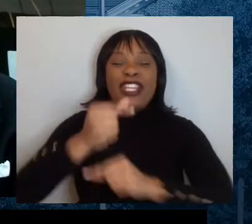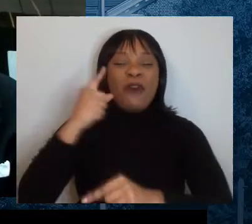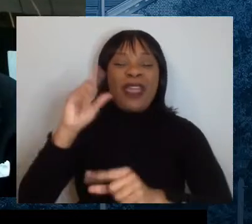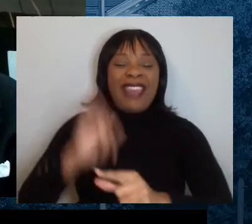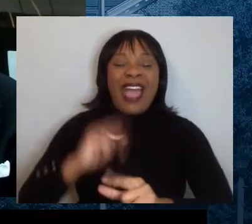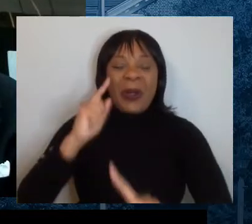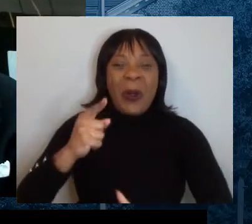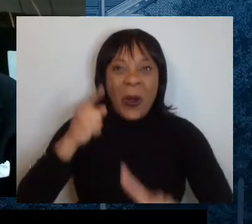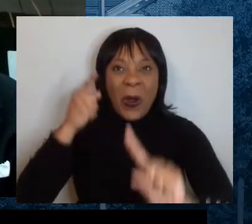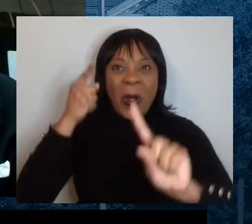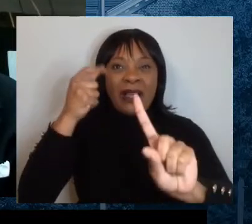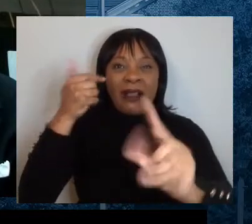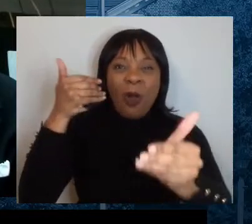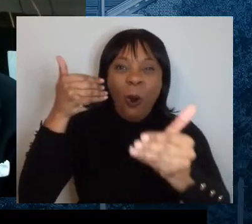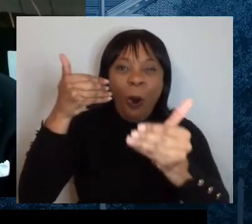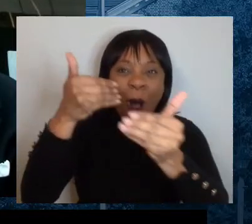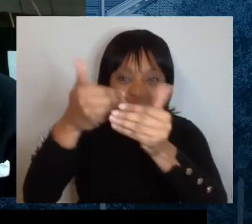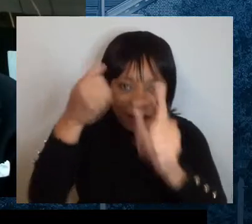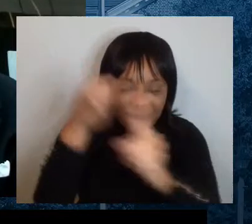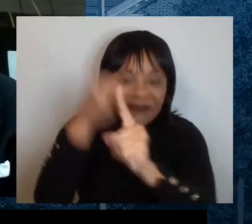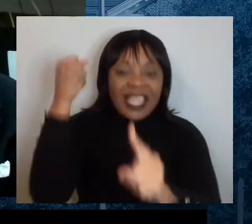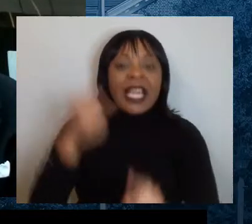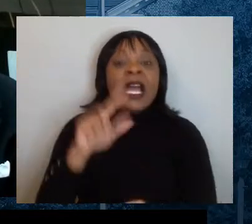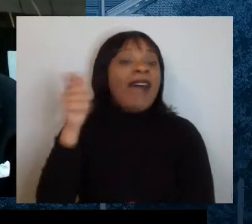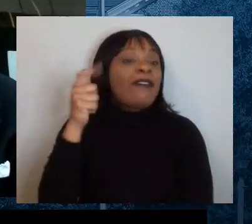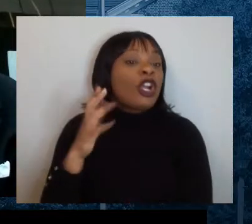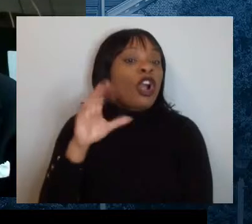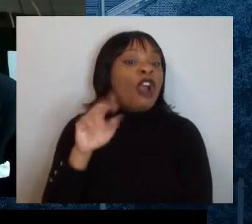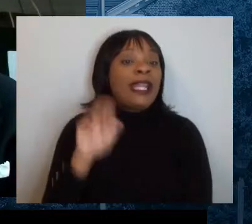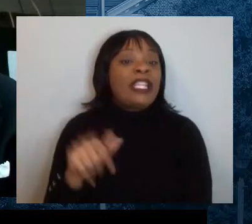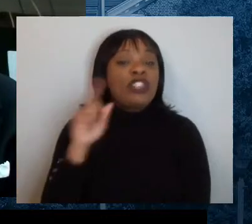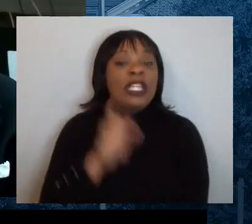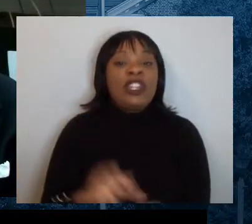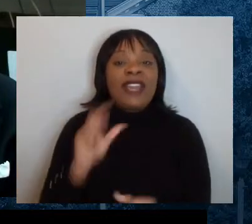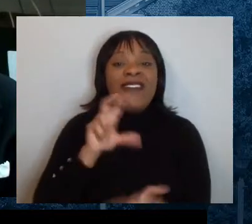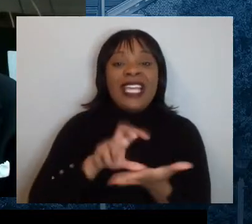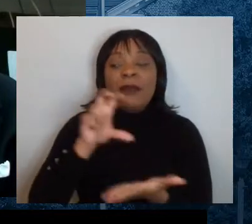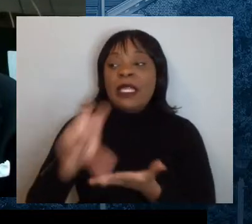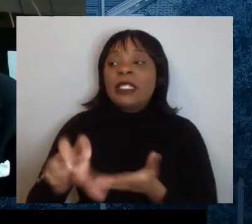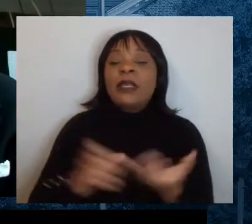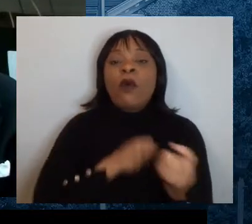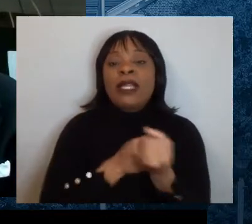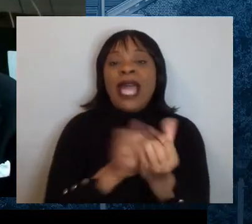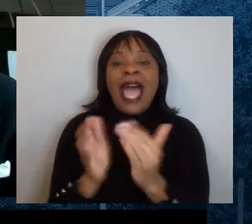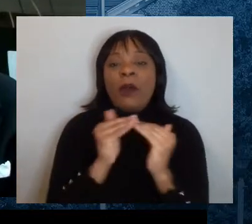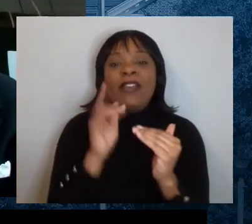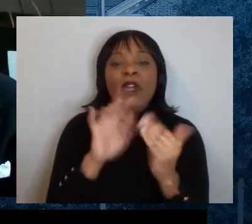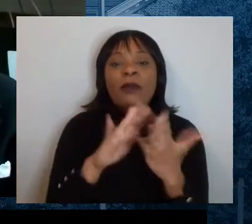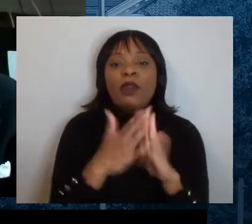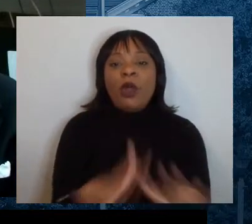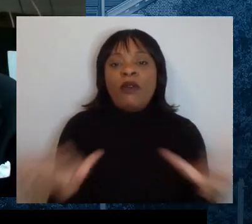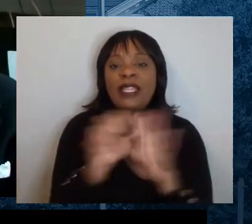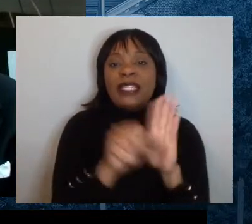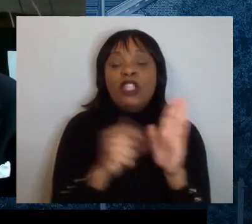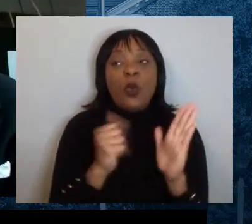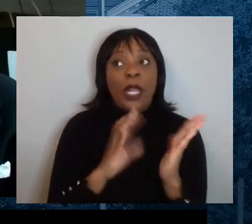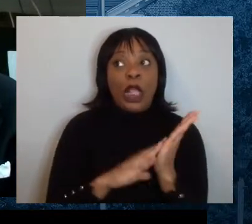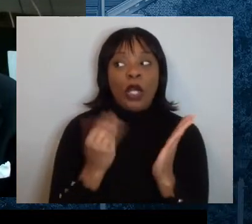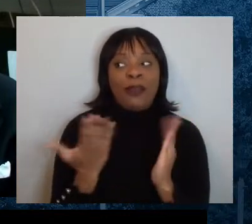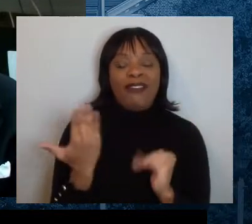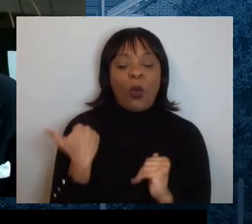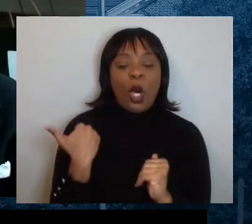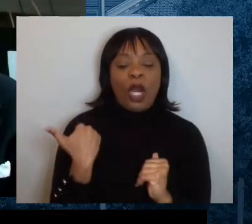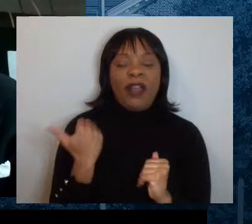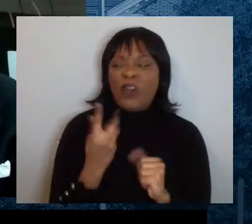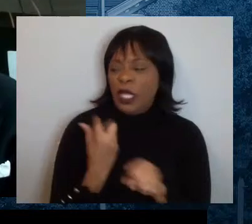Governor Carney's strategic investment in libraries supports equity for communities throughout the state. So we learned earlier, a few years ago,